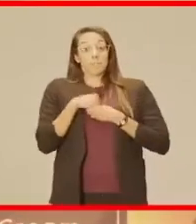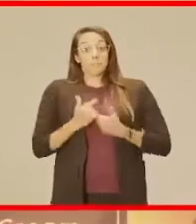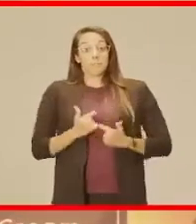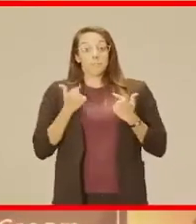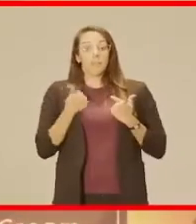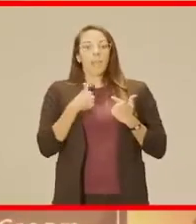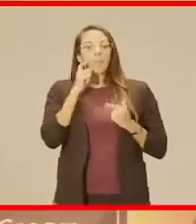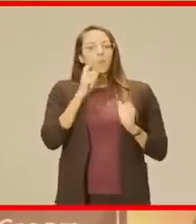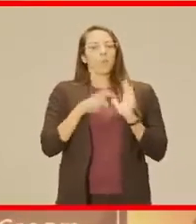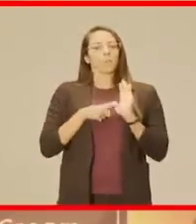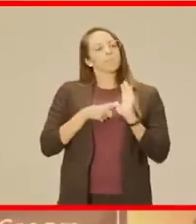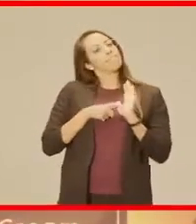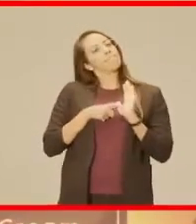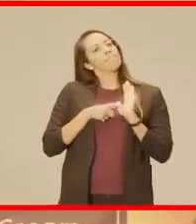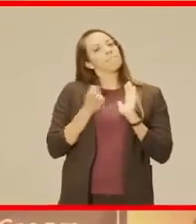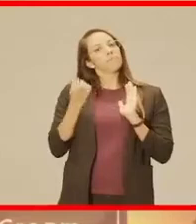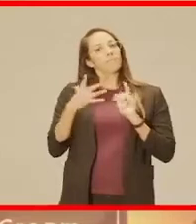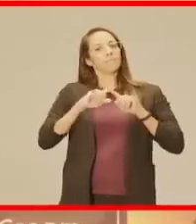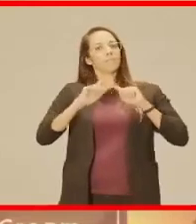differently.